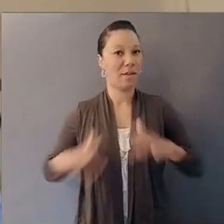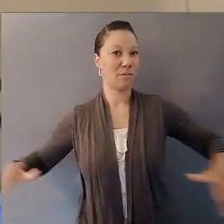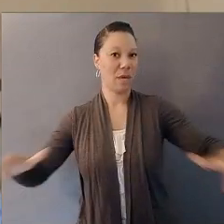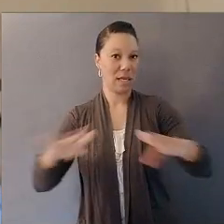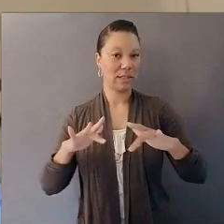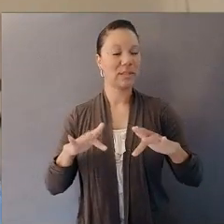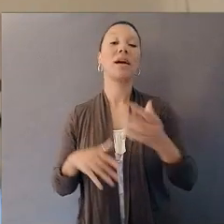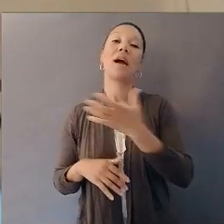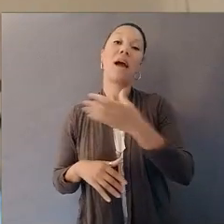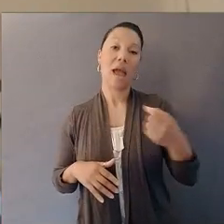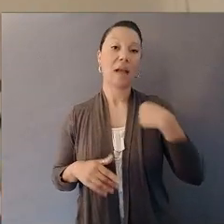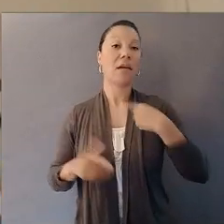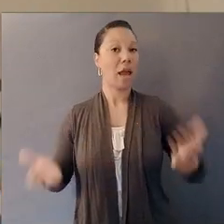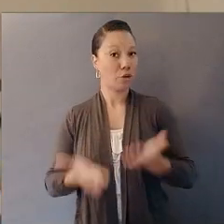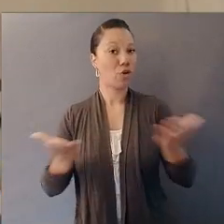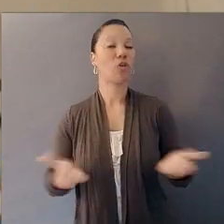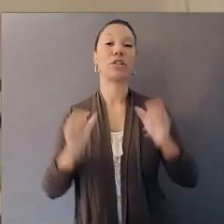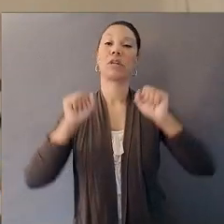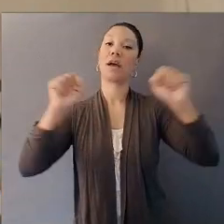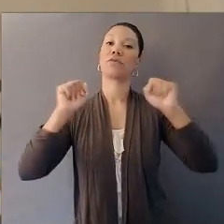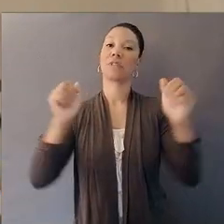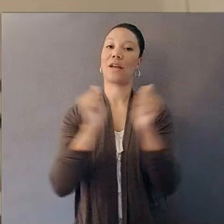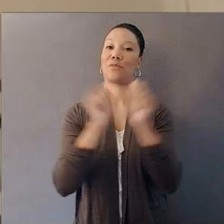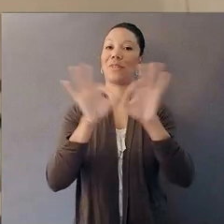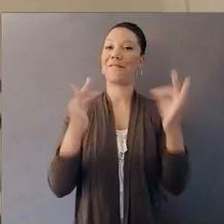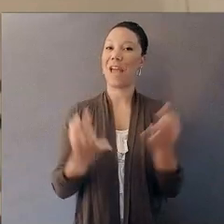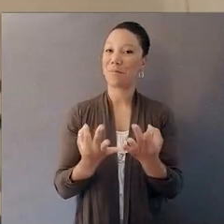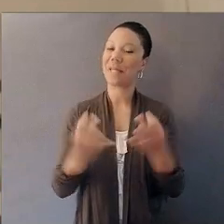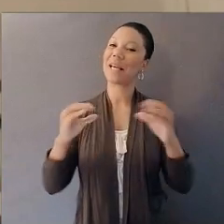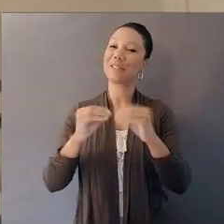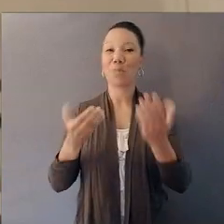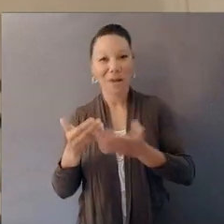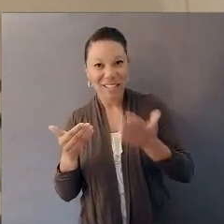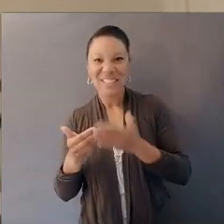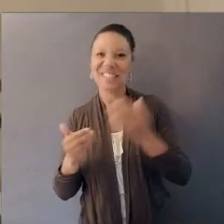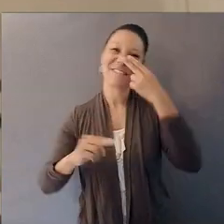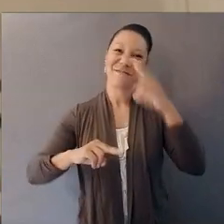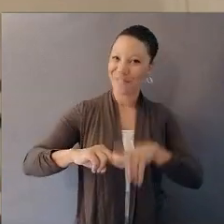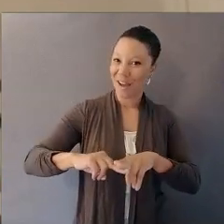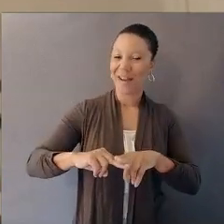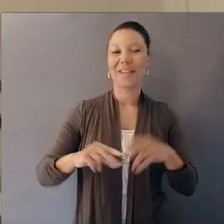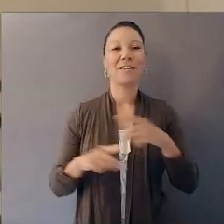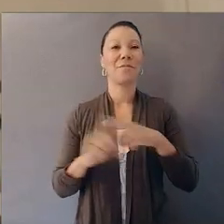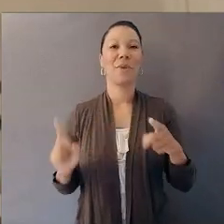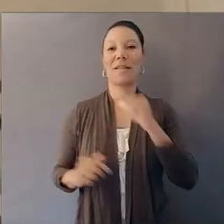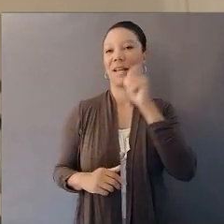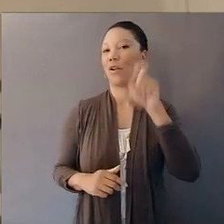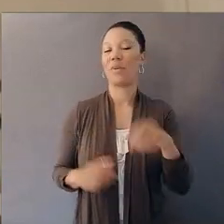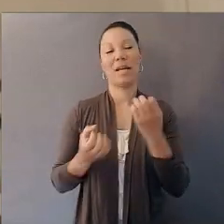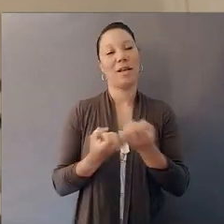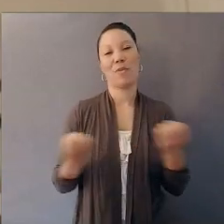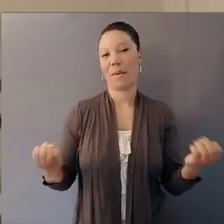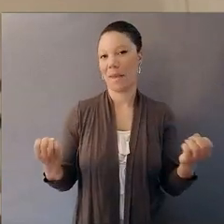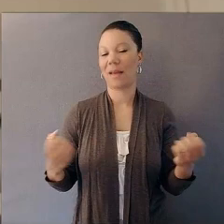with a family member, which makes it a little bit easier and definitely more fun, but they don't need any equipment. And I know